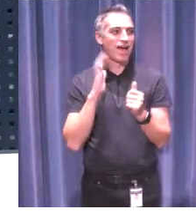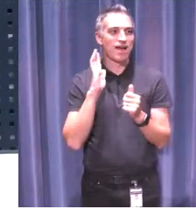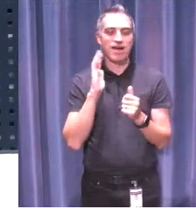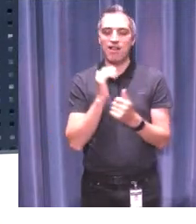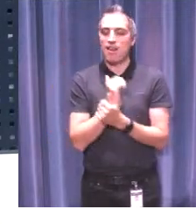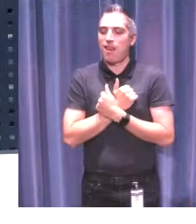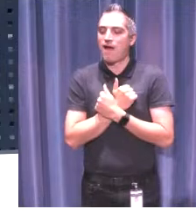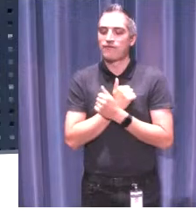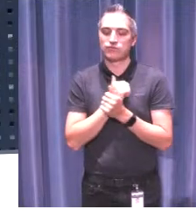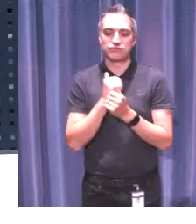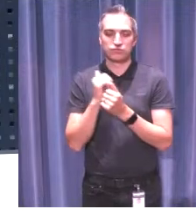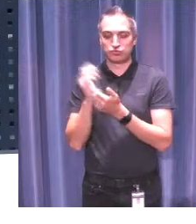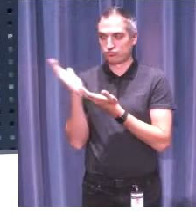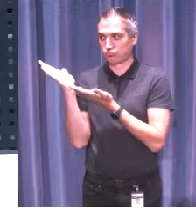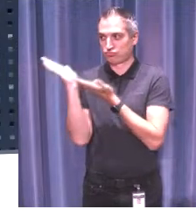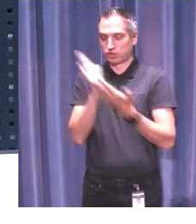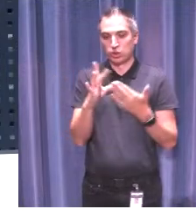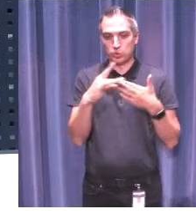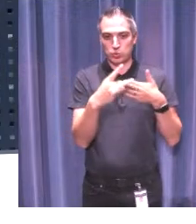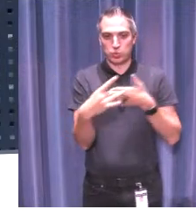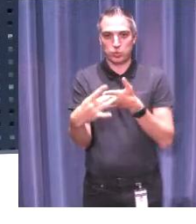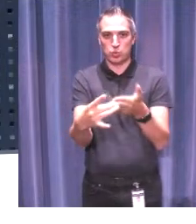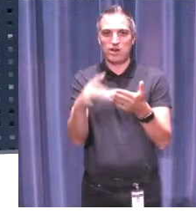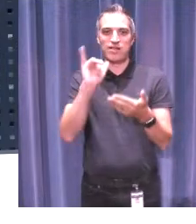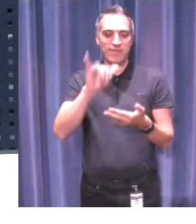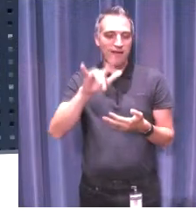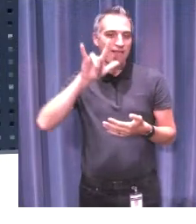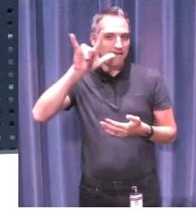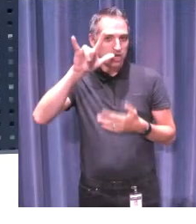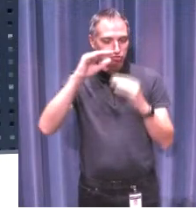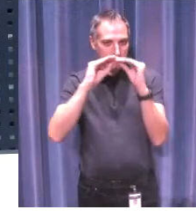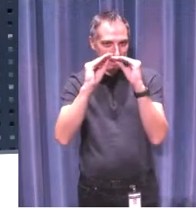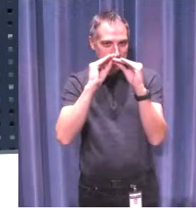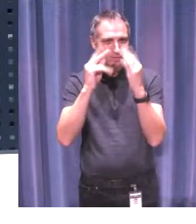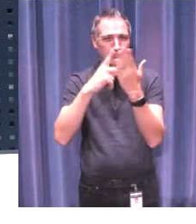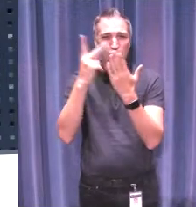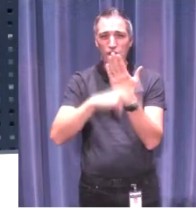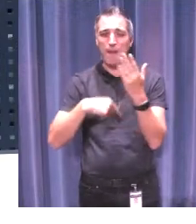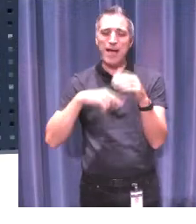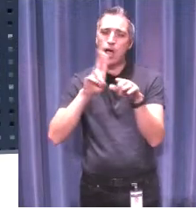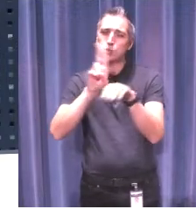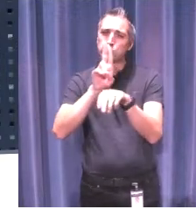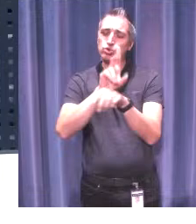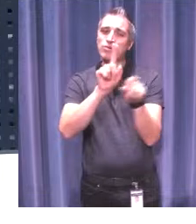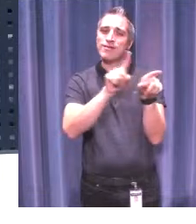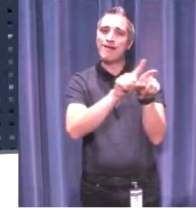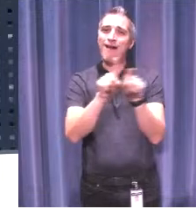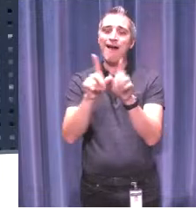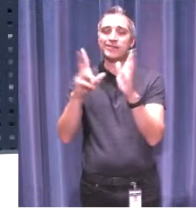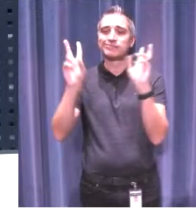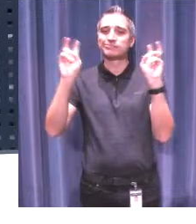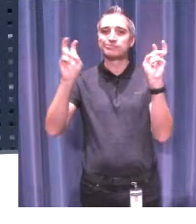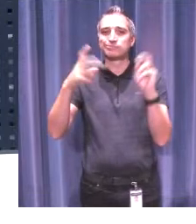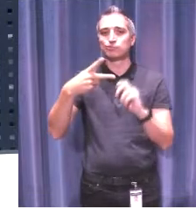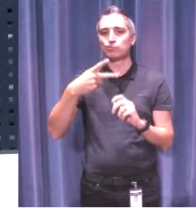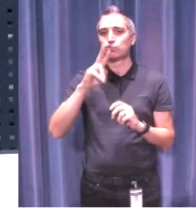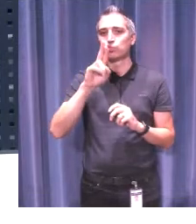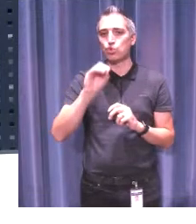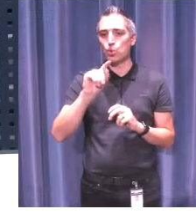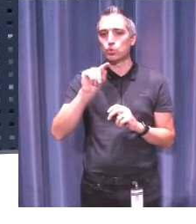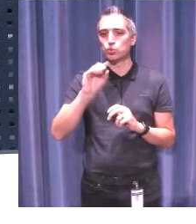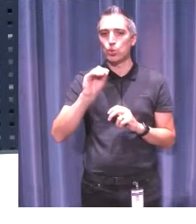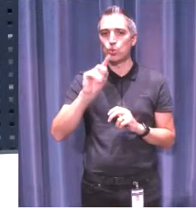tour of that aviation maintenance program. I used it as a prototype for other